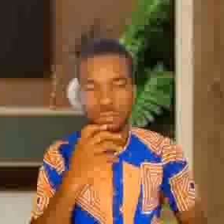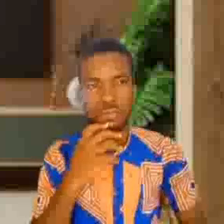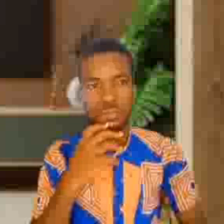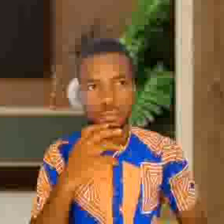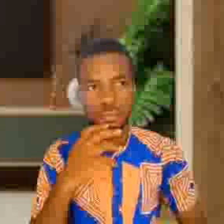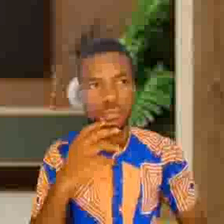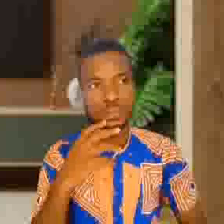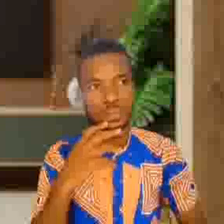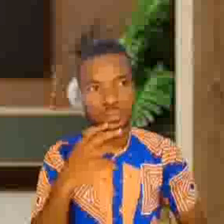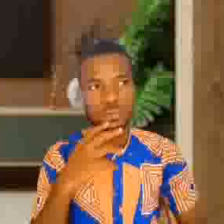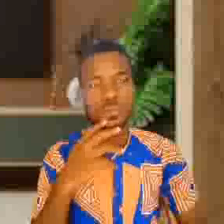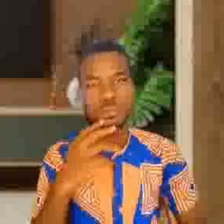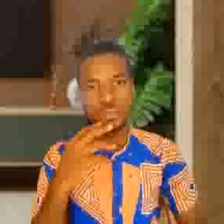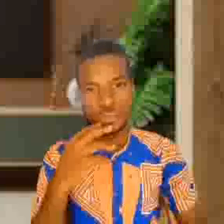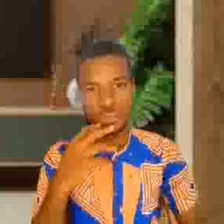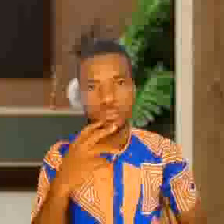time, like